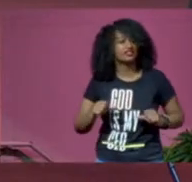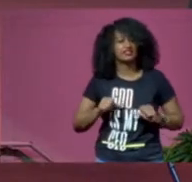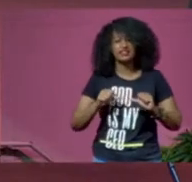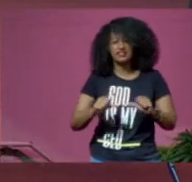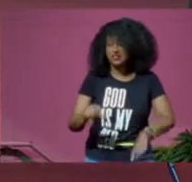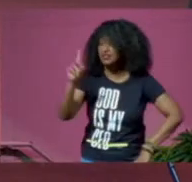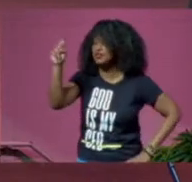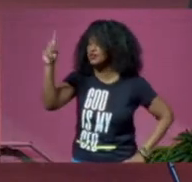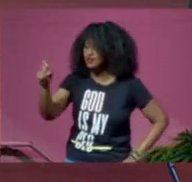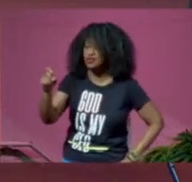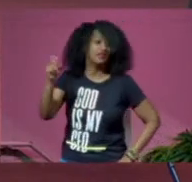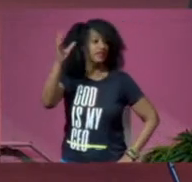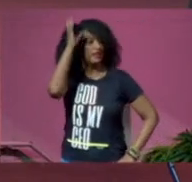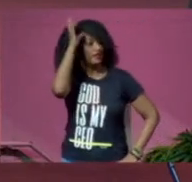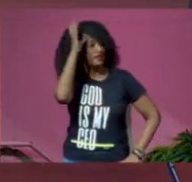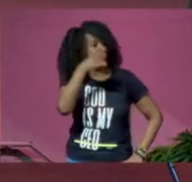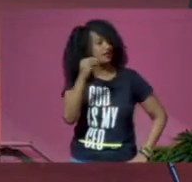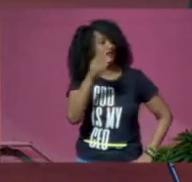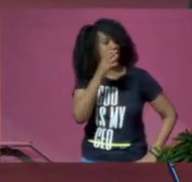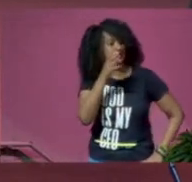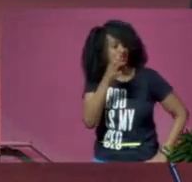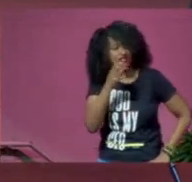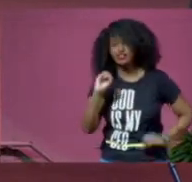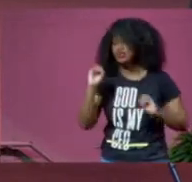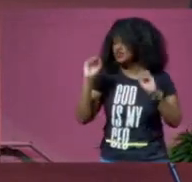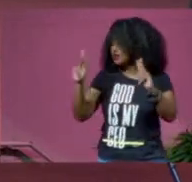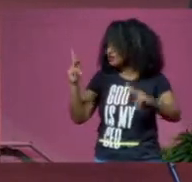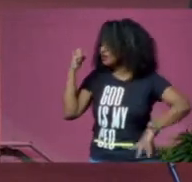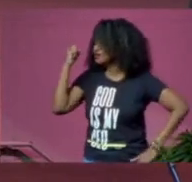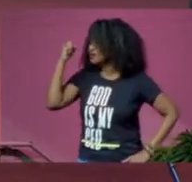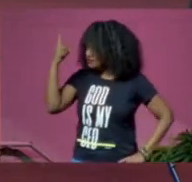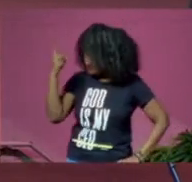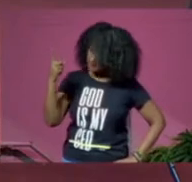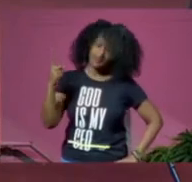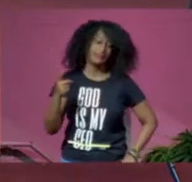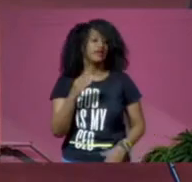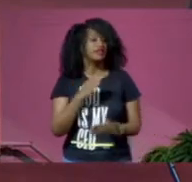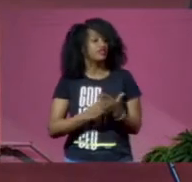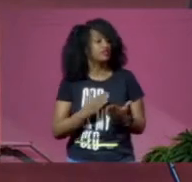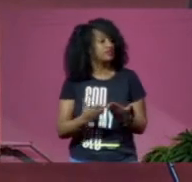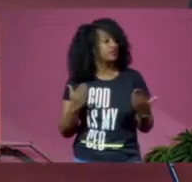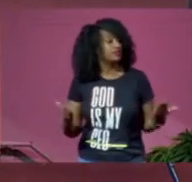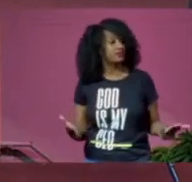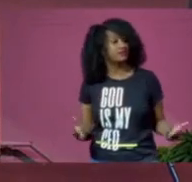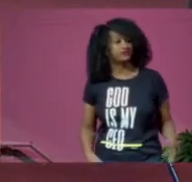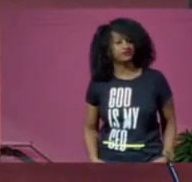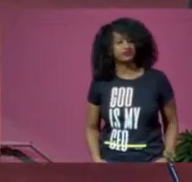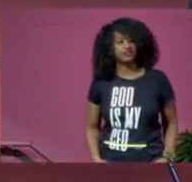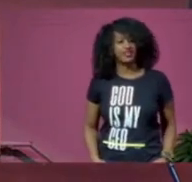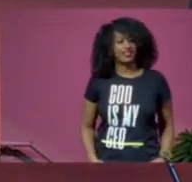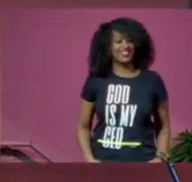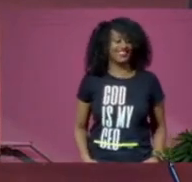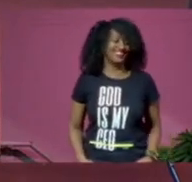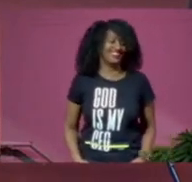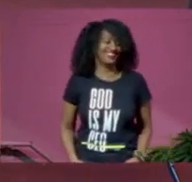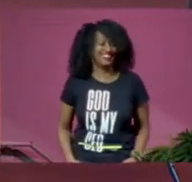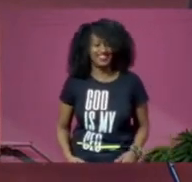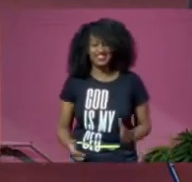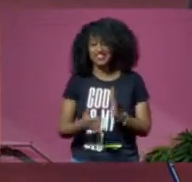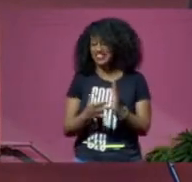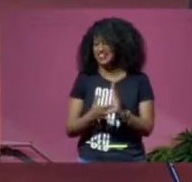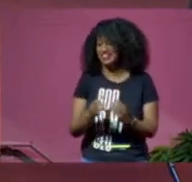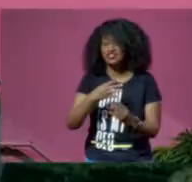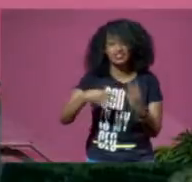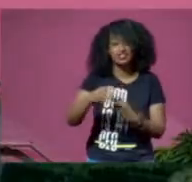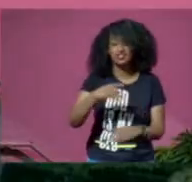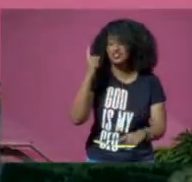of mom and dad. It's okay to recognize that there are indeed some things that Google won't teach you, that Instagram can't